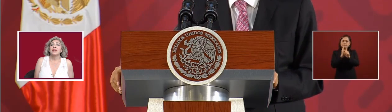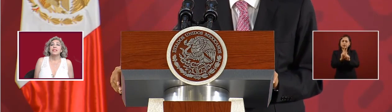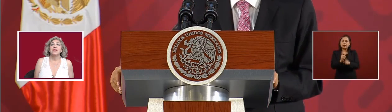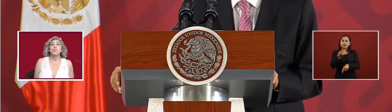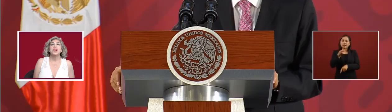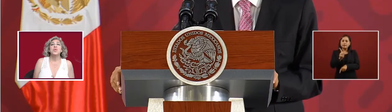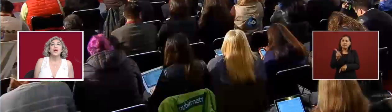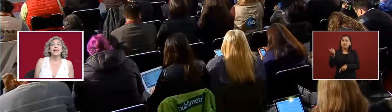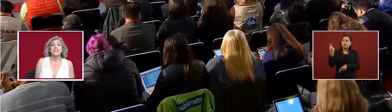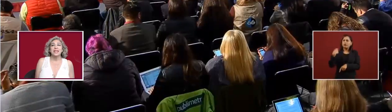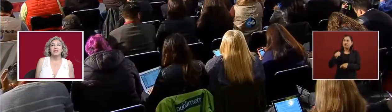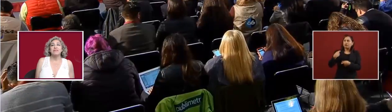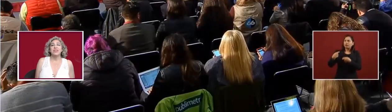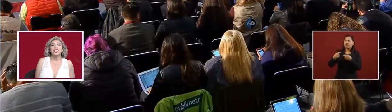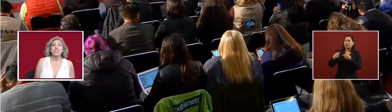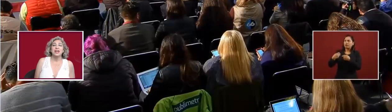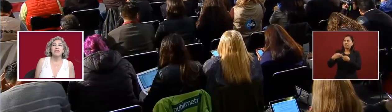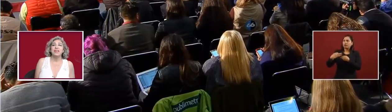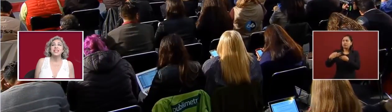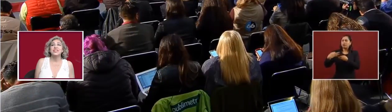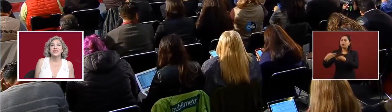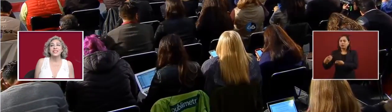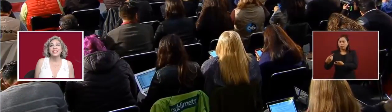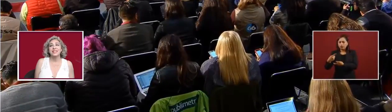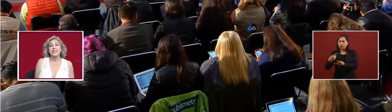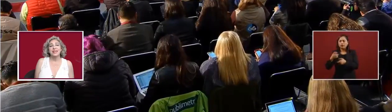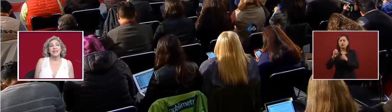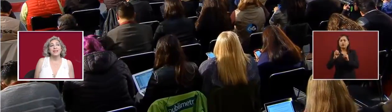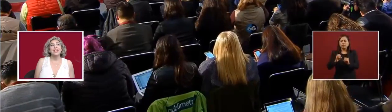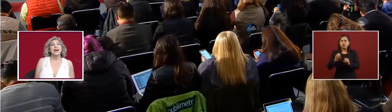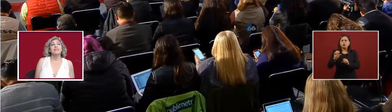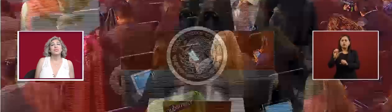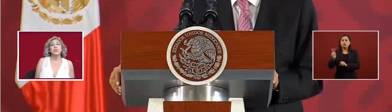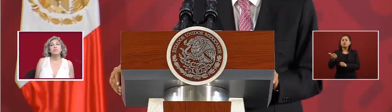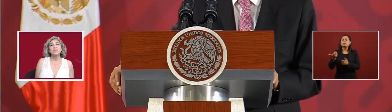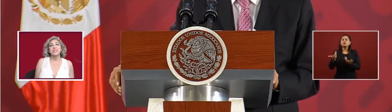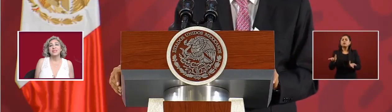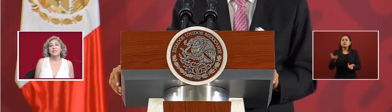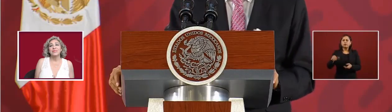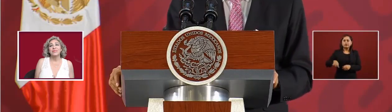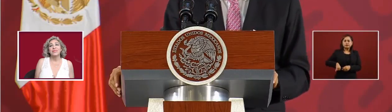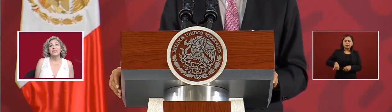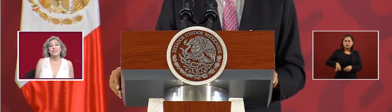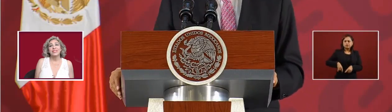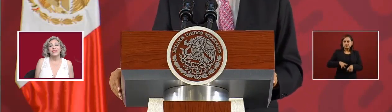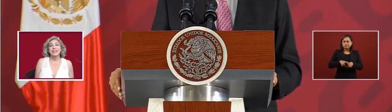the one who acts in function of interests of groups